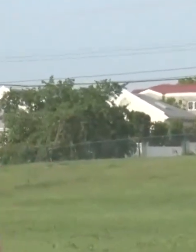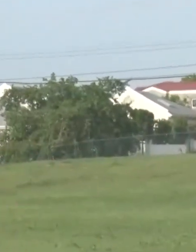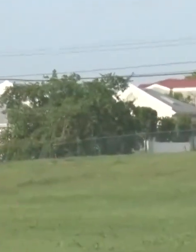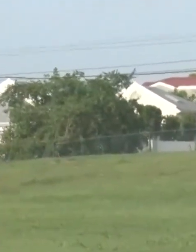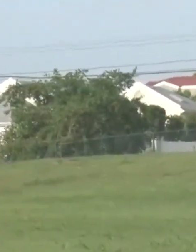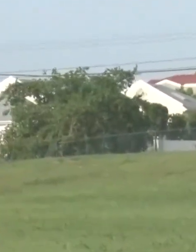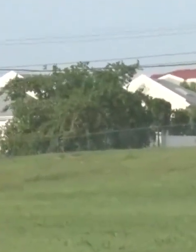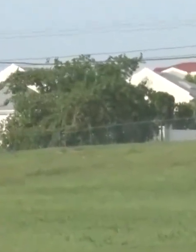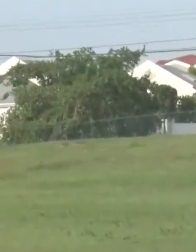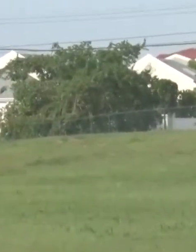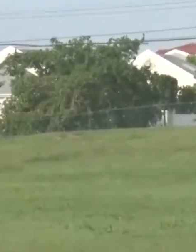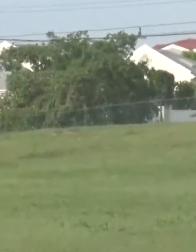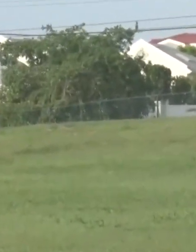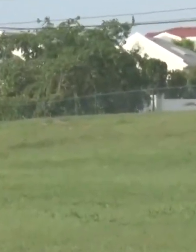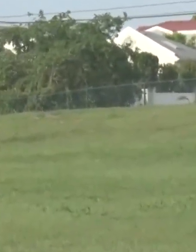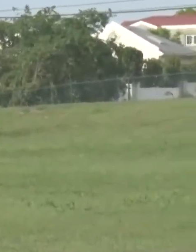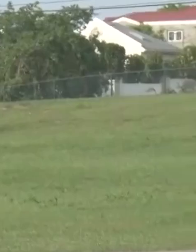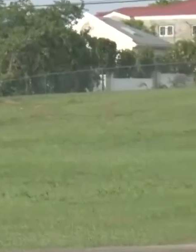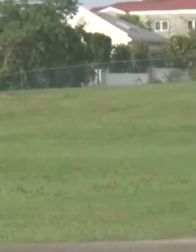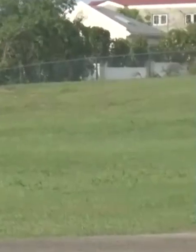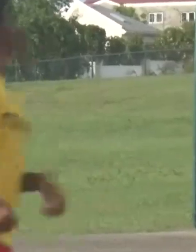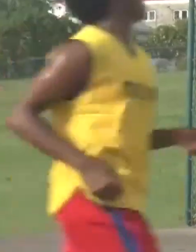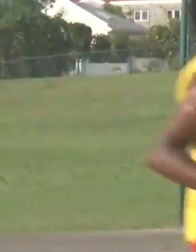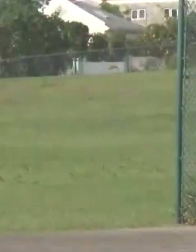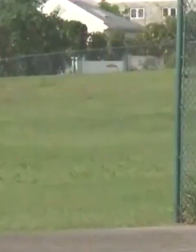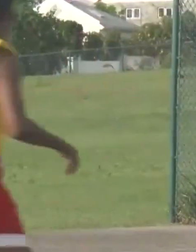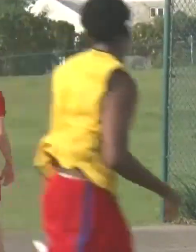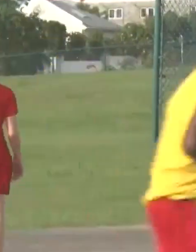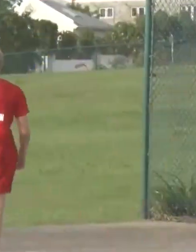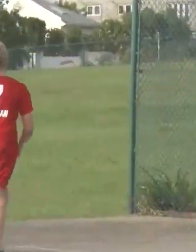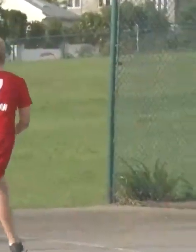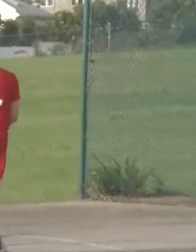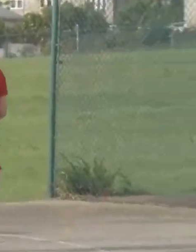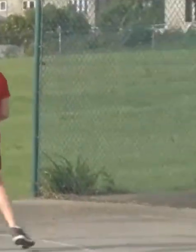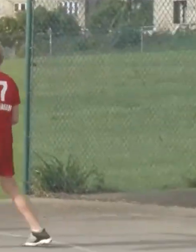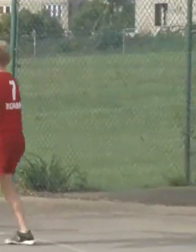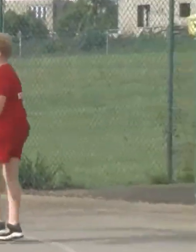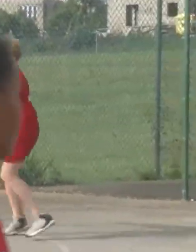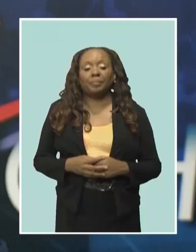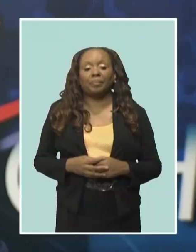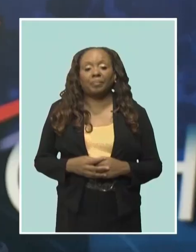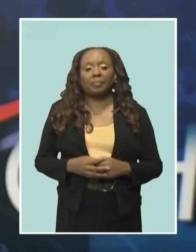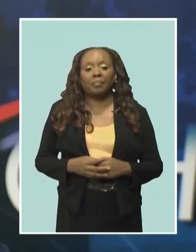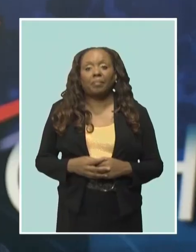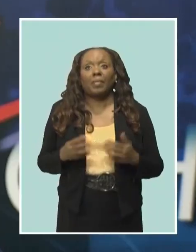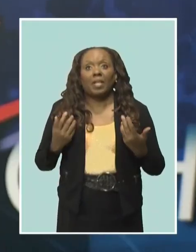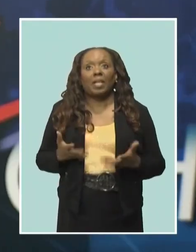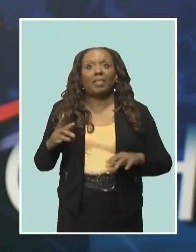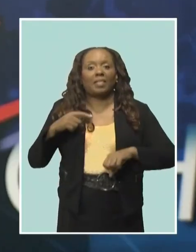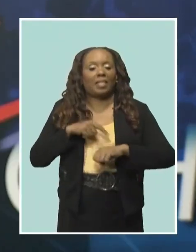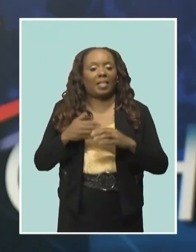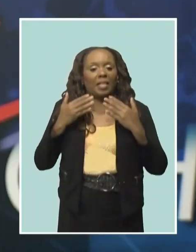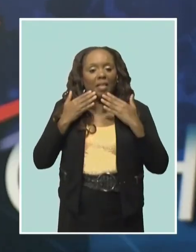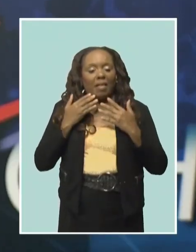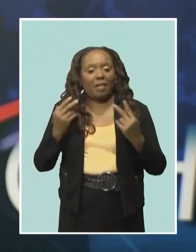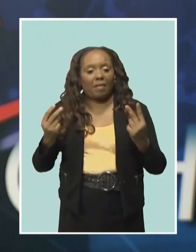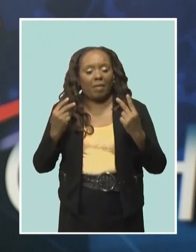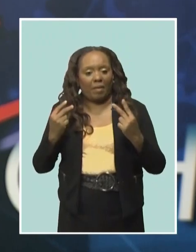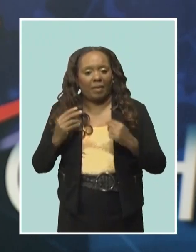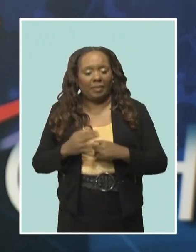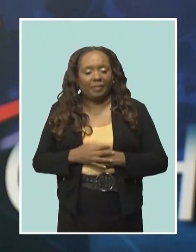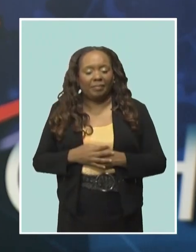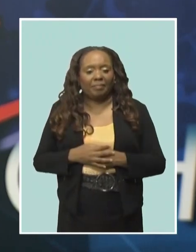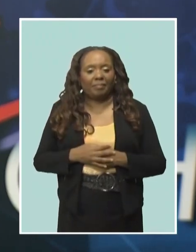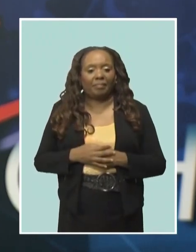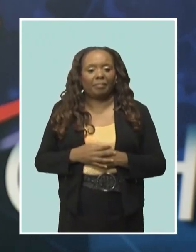winners over Providence. Anmar Goodrich-Boyce, CBC Sports. And that's our time tonight. Thank you for spending the time with